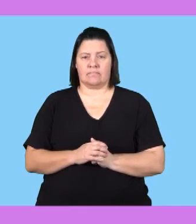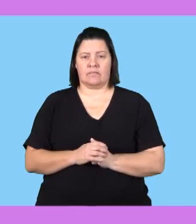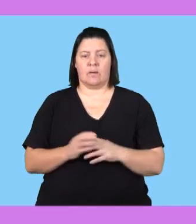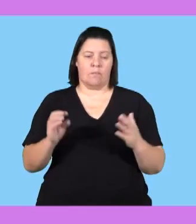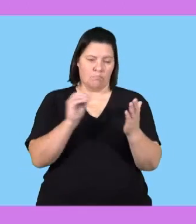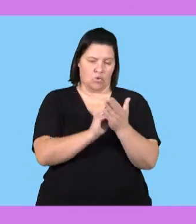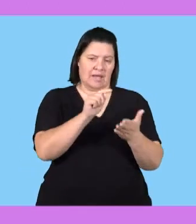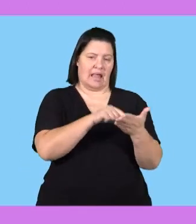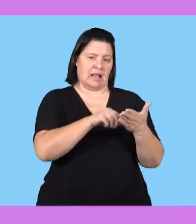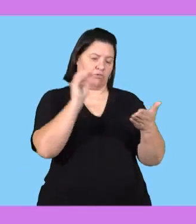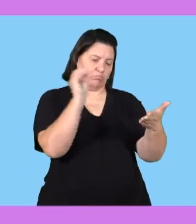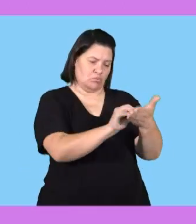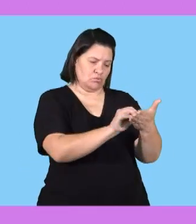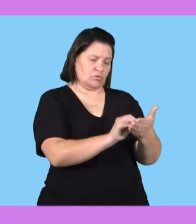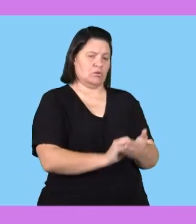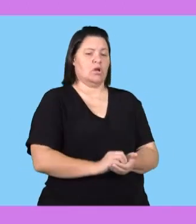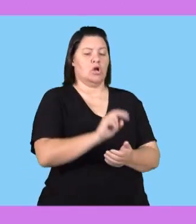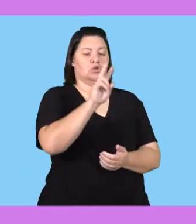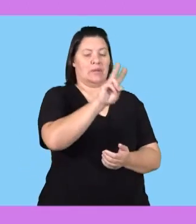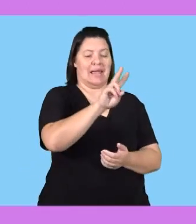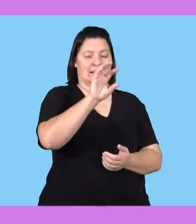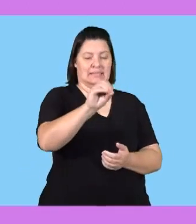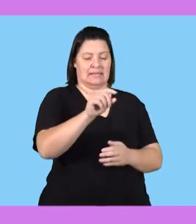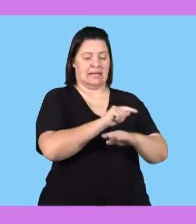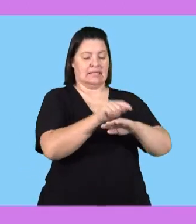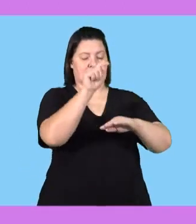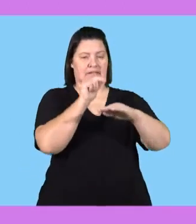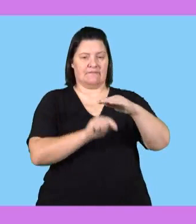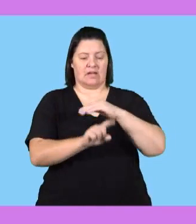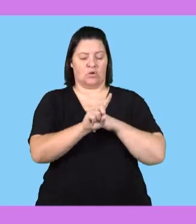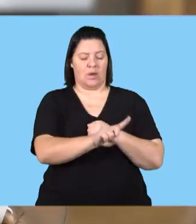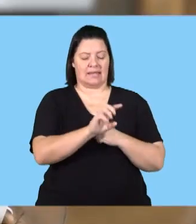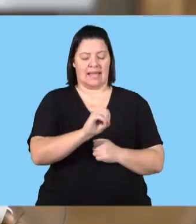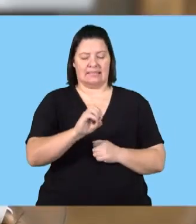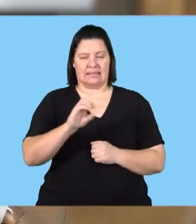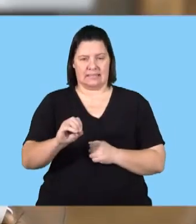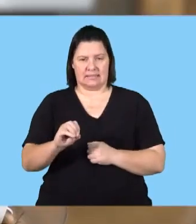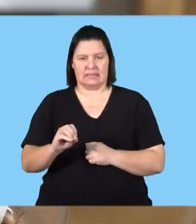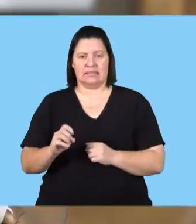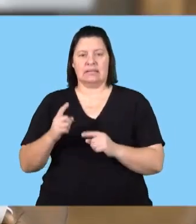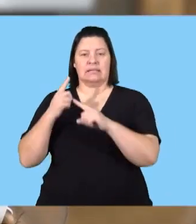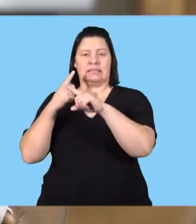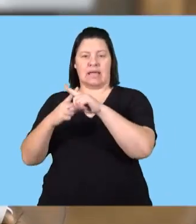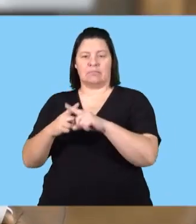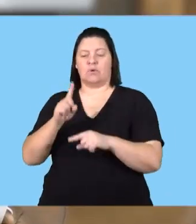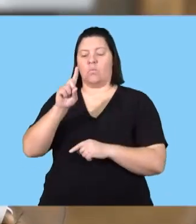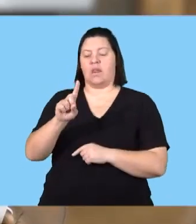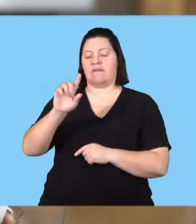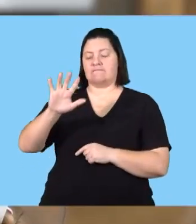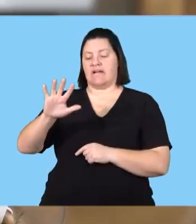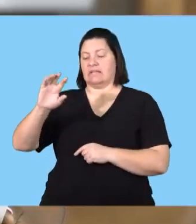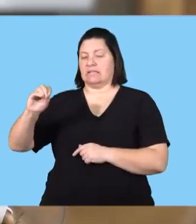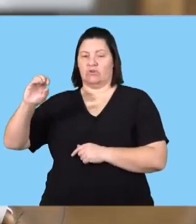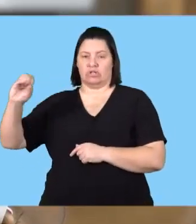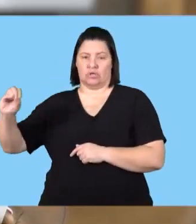1,500 rand. And let us press the calculator together. 20 divided by 100, and then